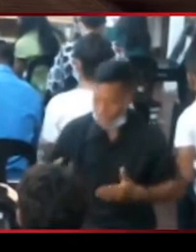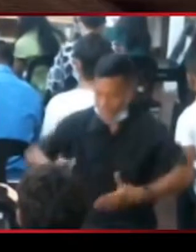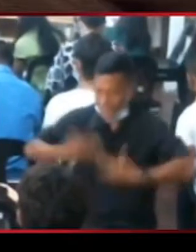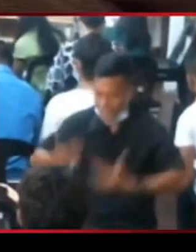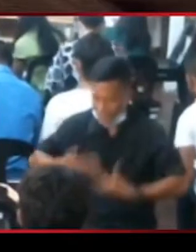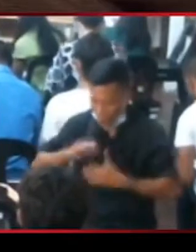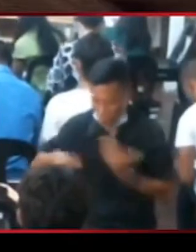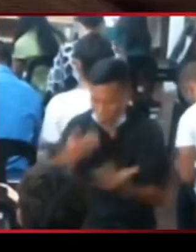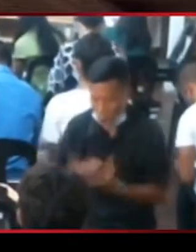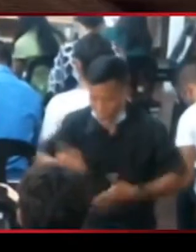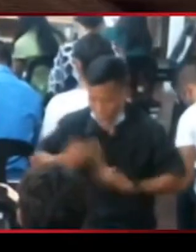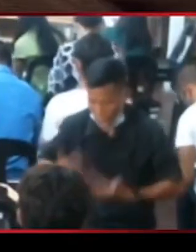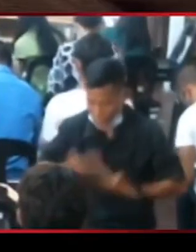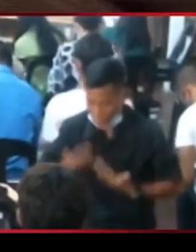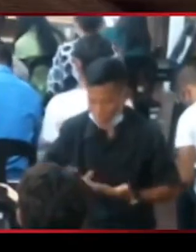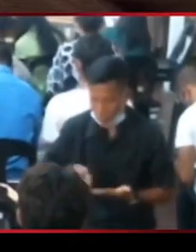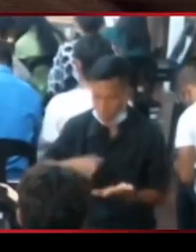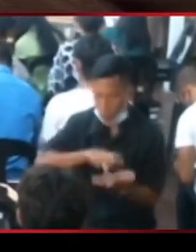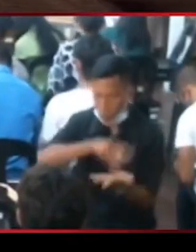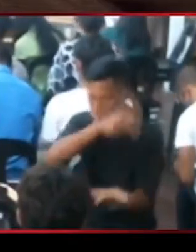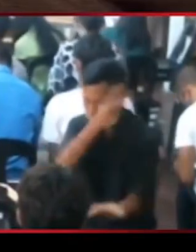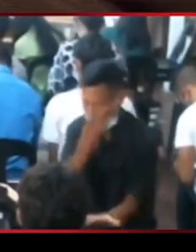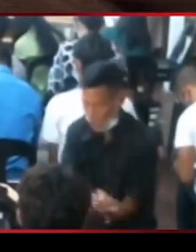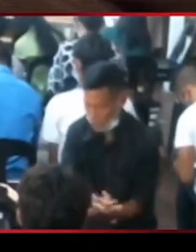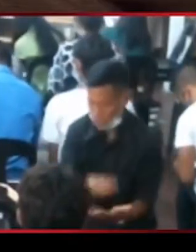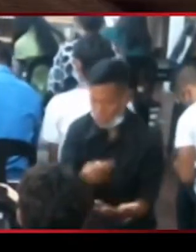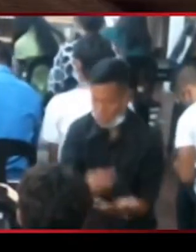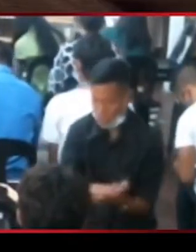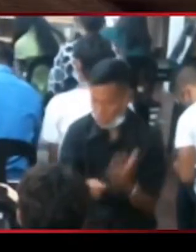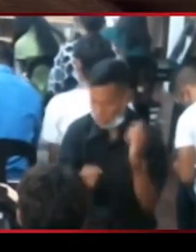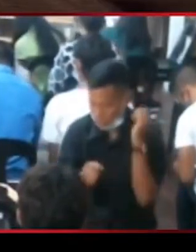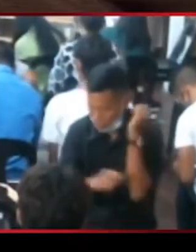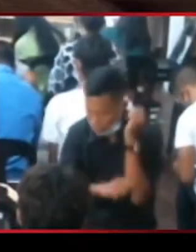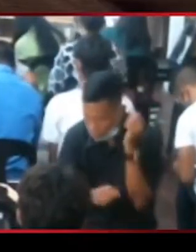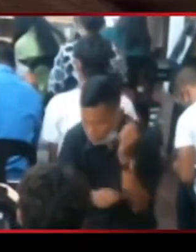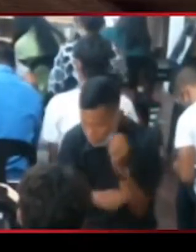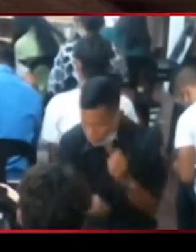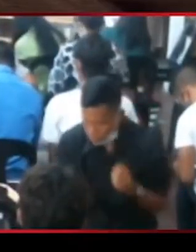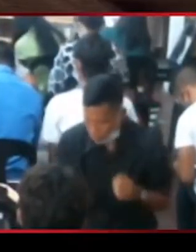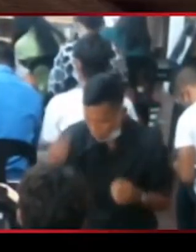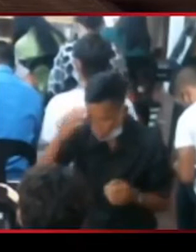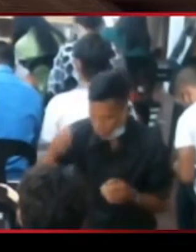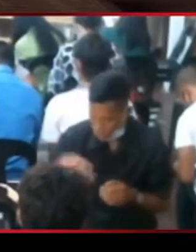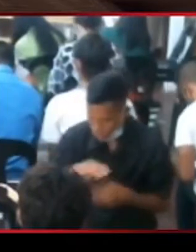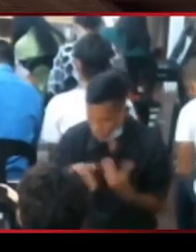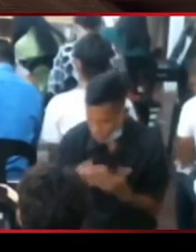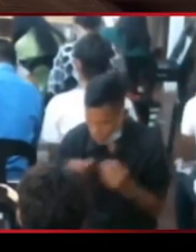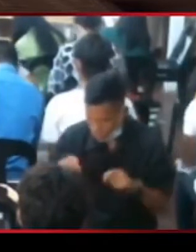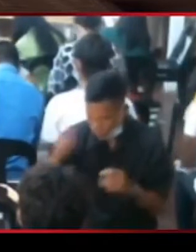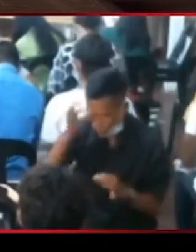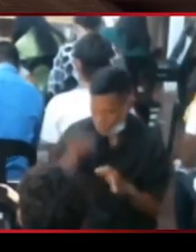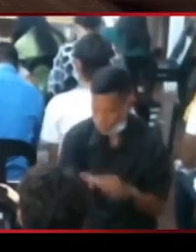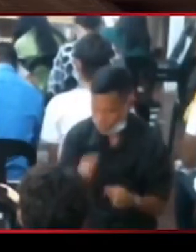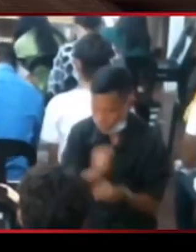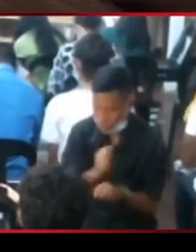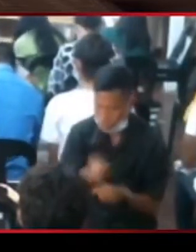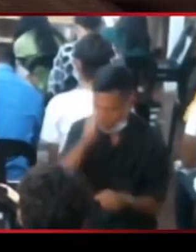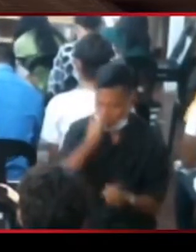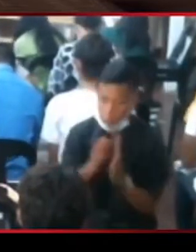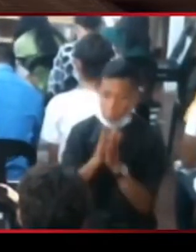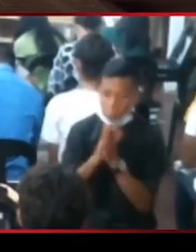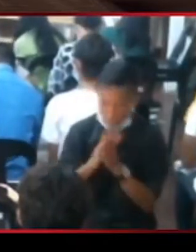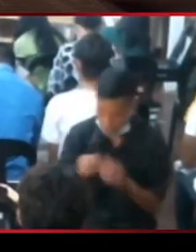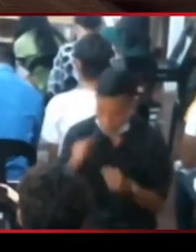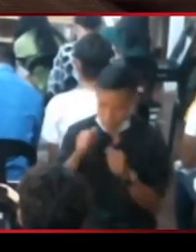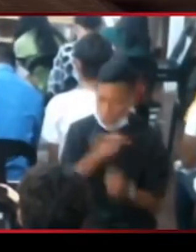entire, wanting nothing. Let's stop right there and let's pray. Father, once again, I pray your blessings